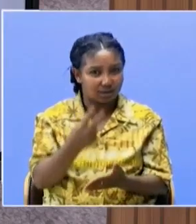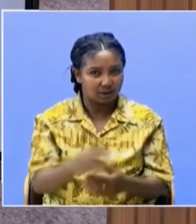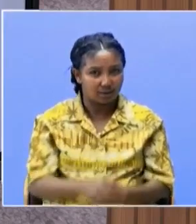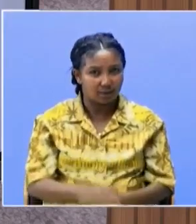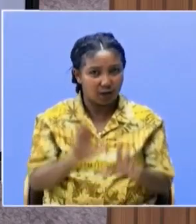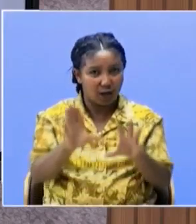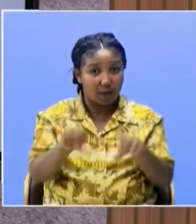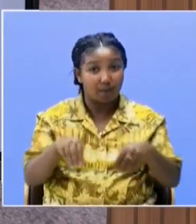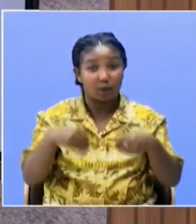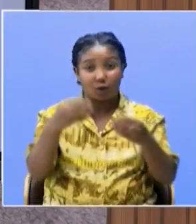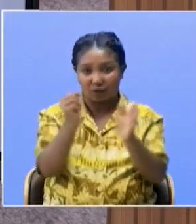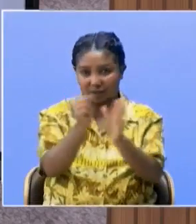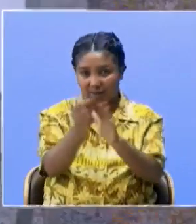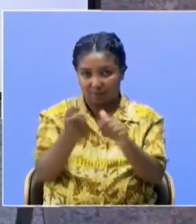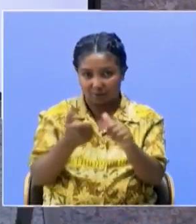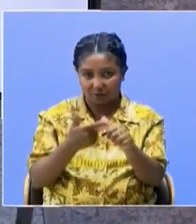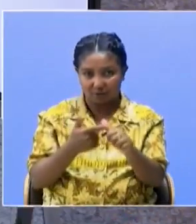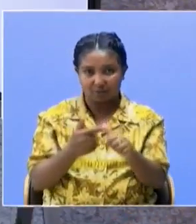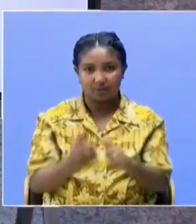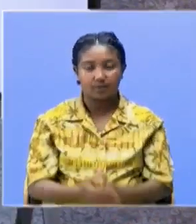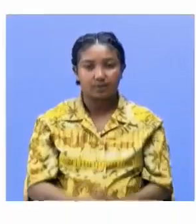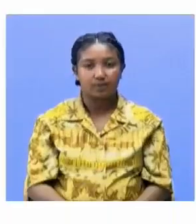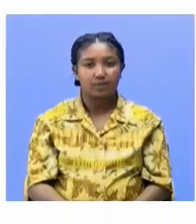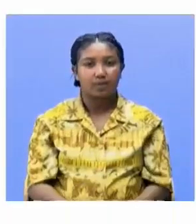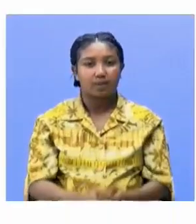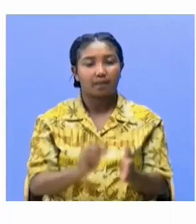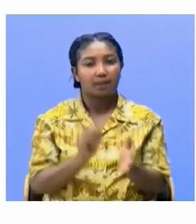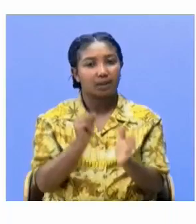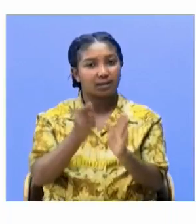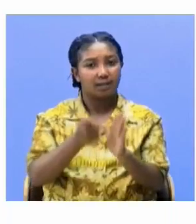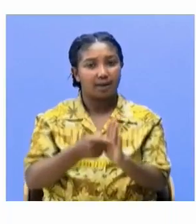give you examples first. Okay. Example.